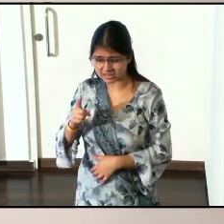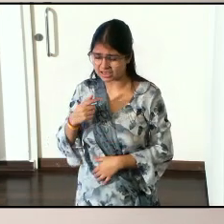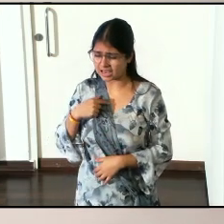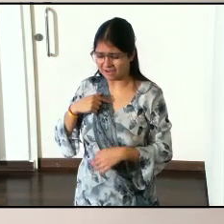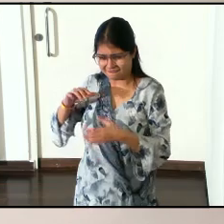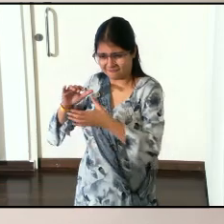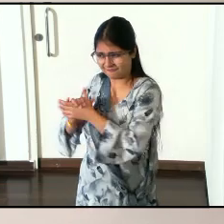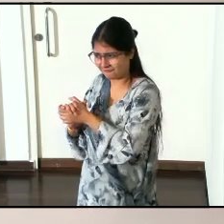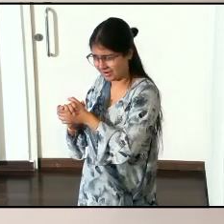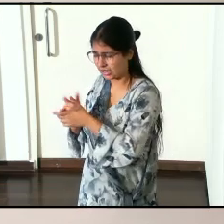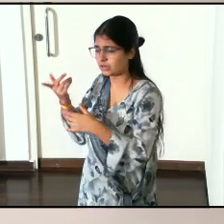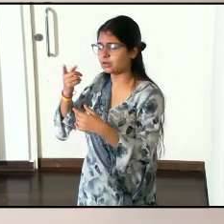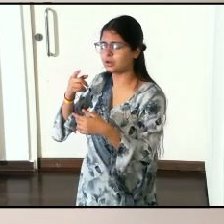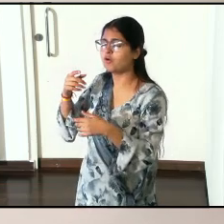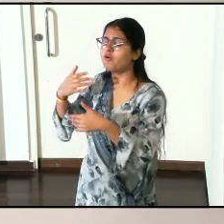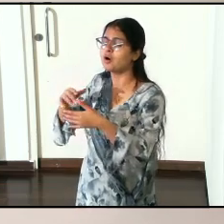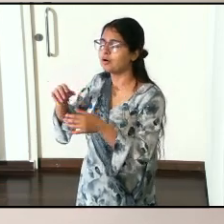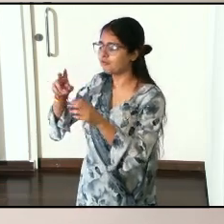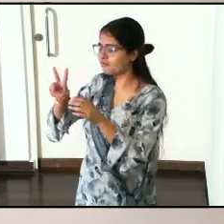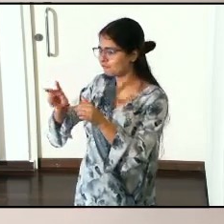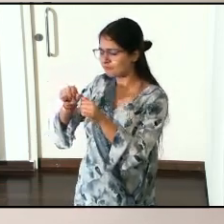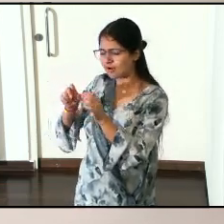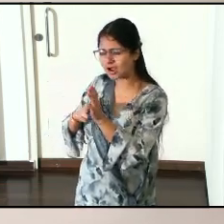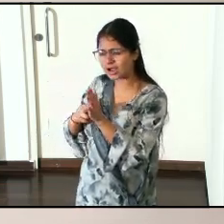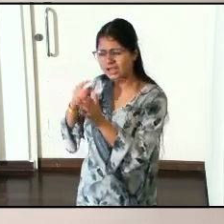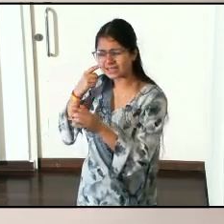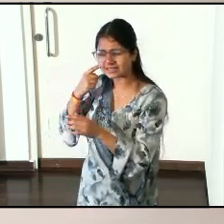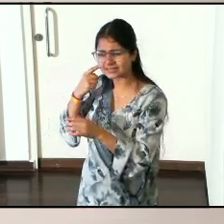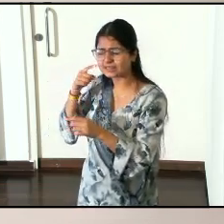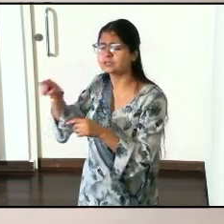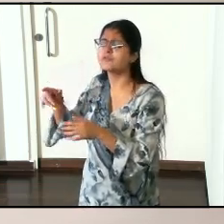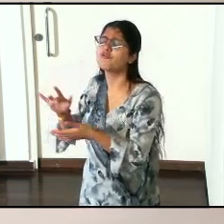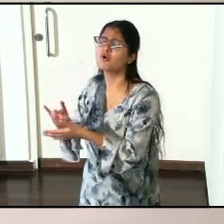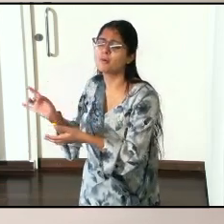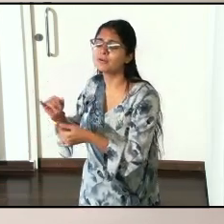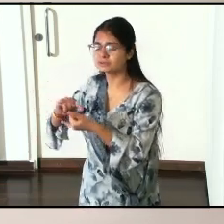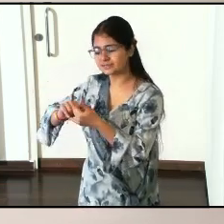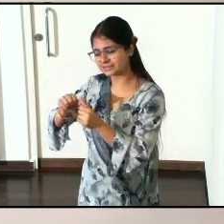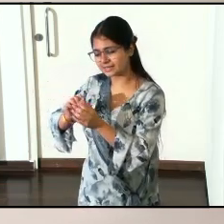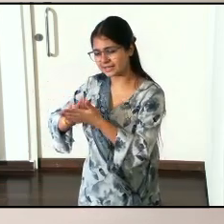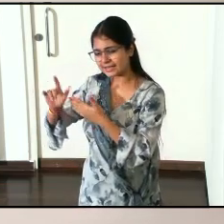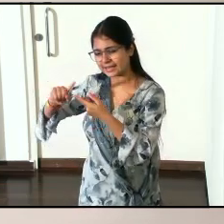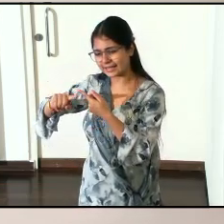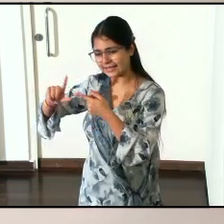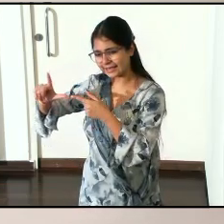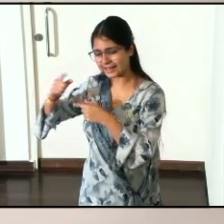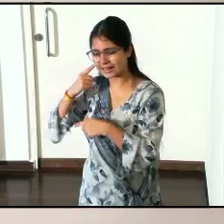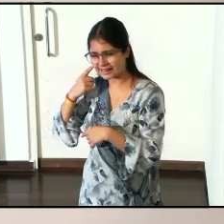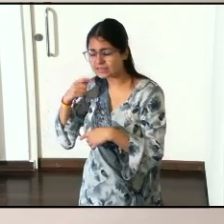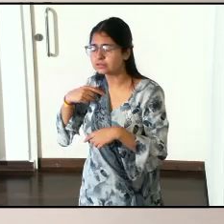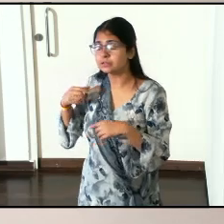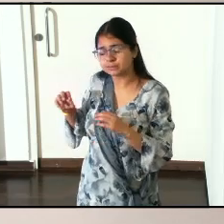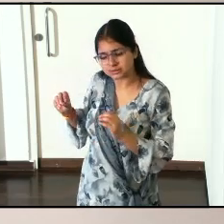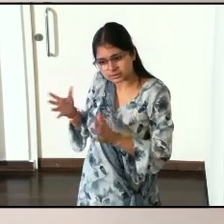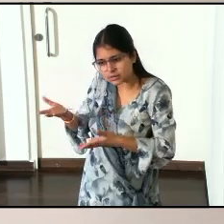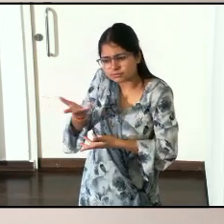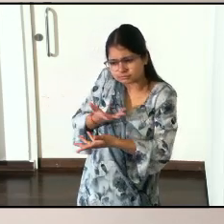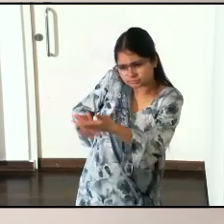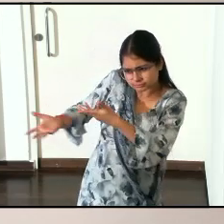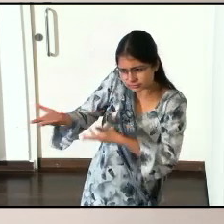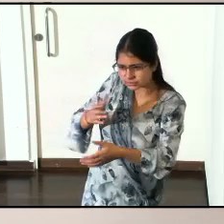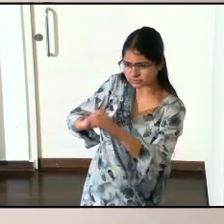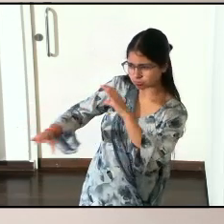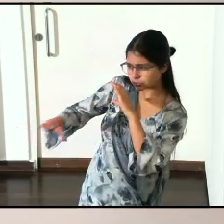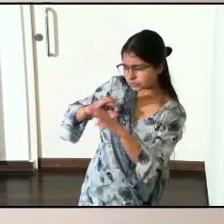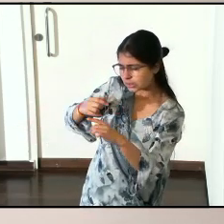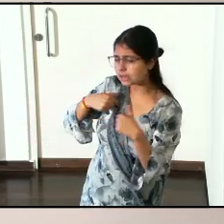from Saheli about this a little bit. I've just started conversations around some of all of this, because I was